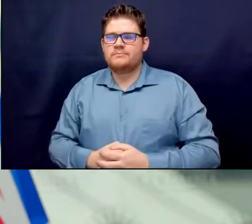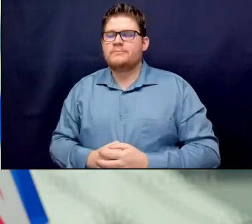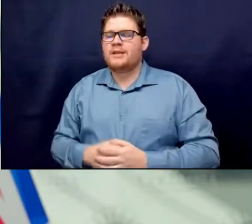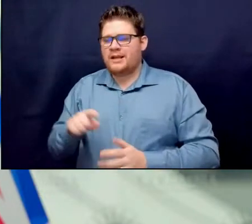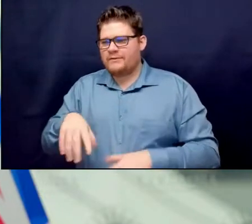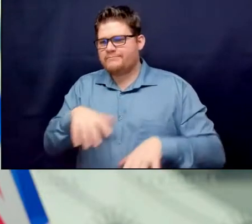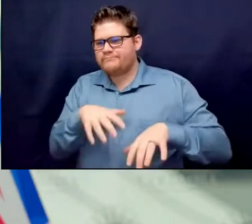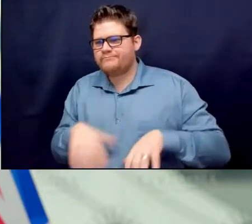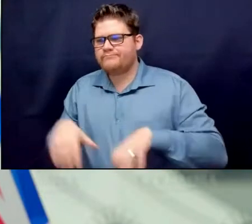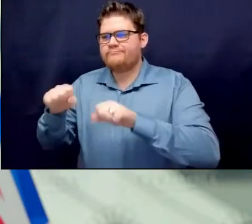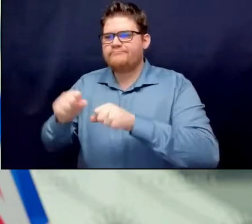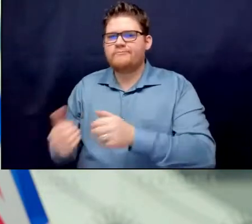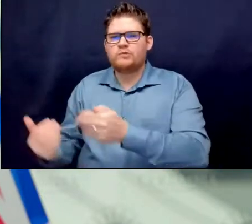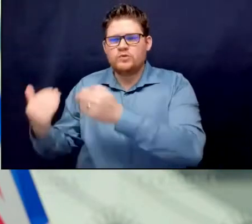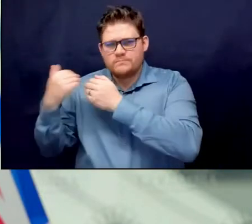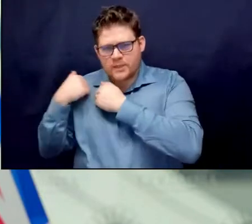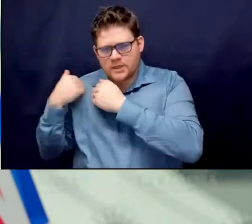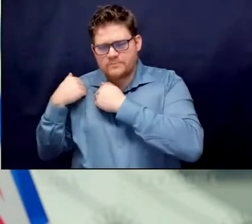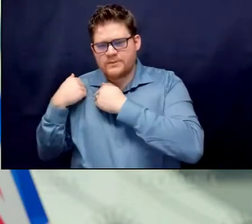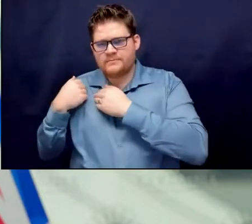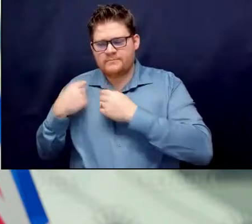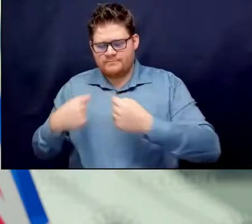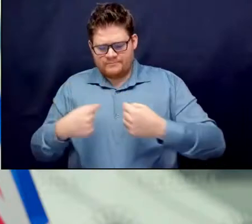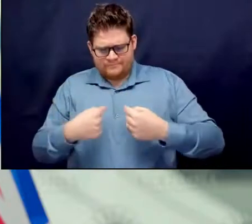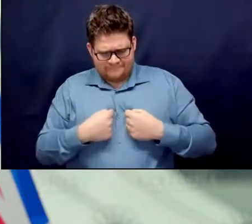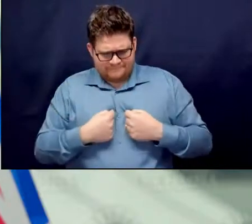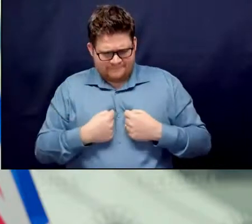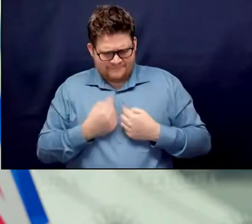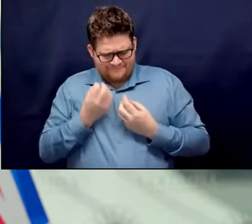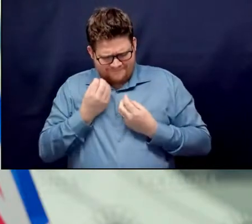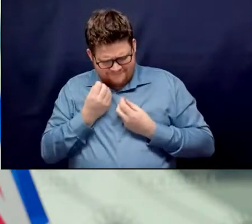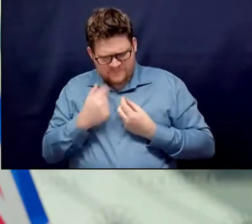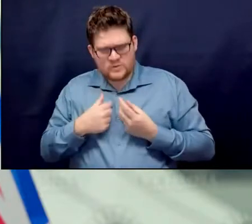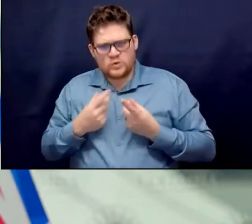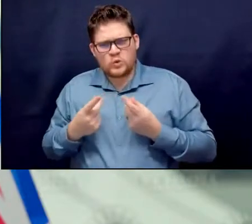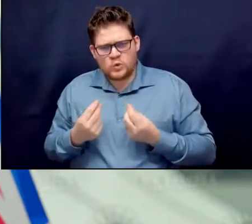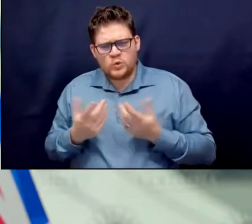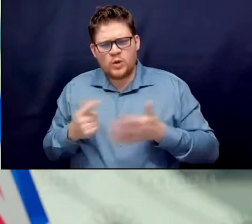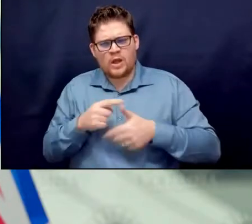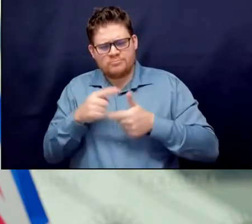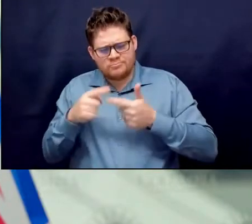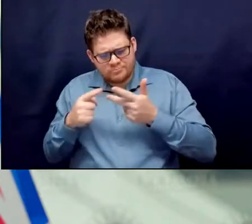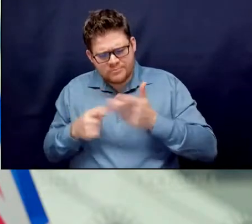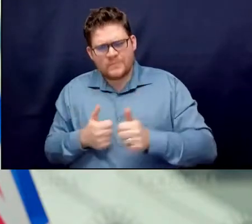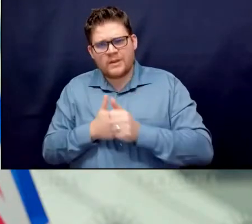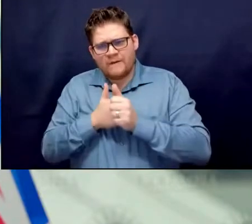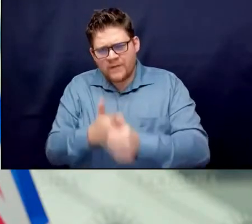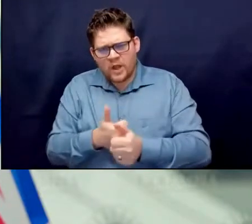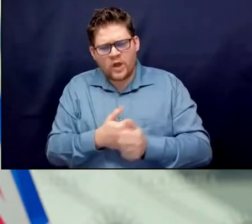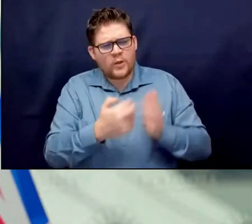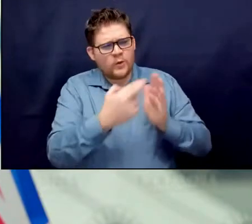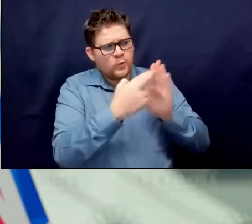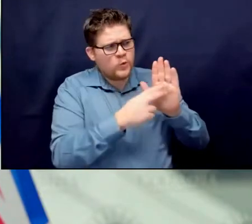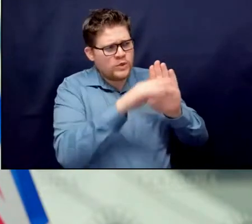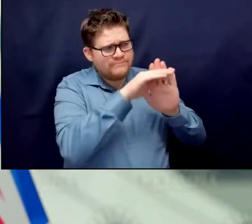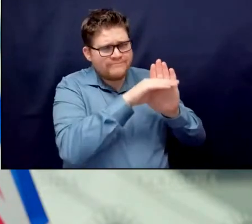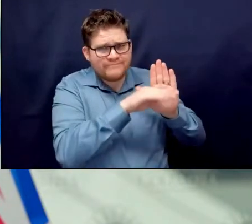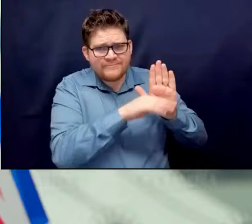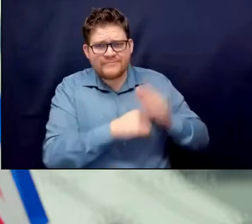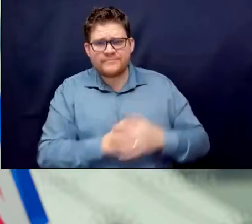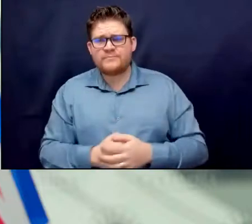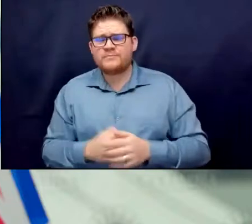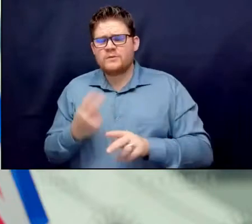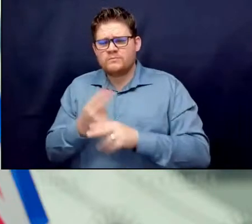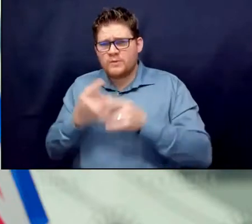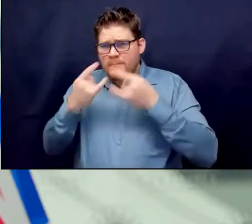to protect ourselves and to support our healthcare workers, including adhering to orders, following guidance, using masks where appropriate. Every time